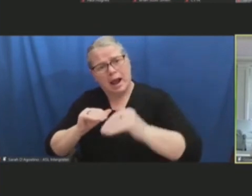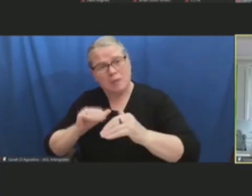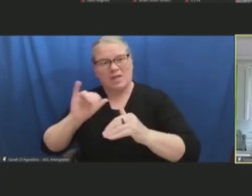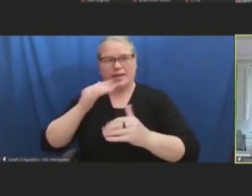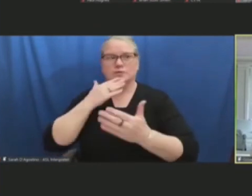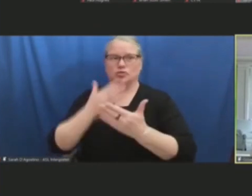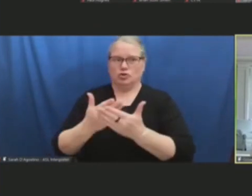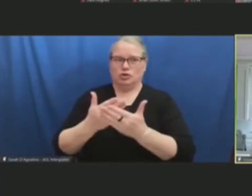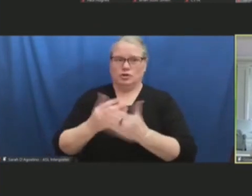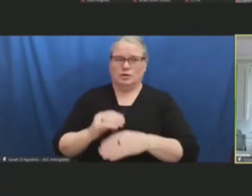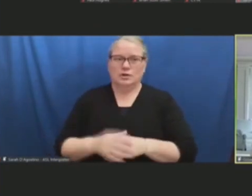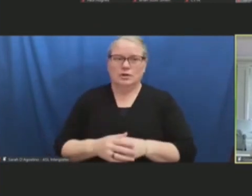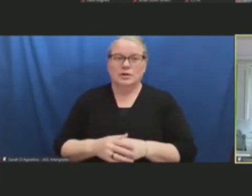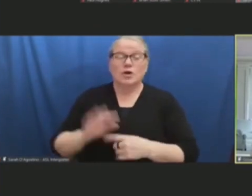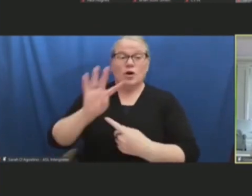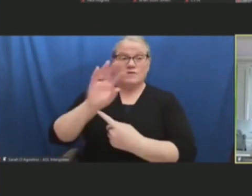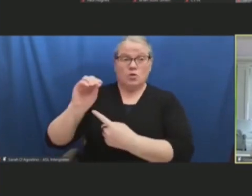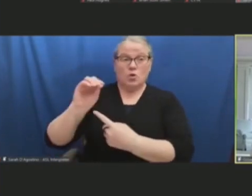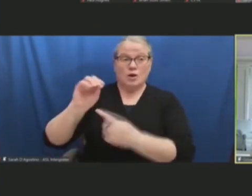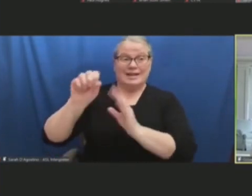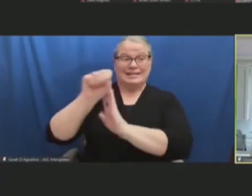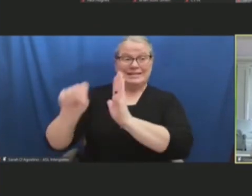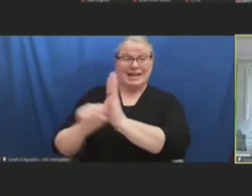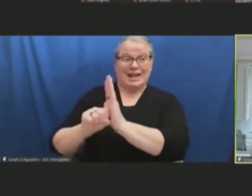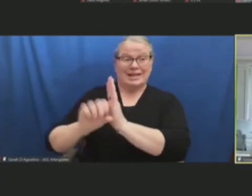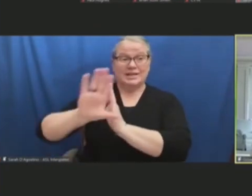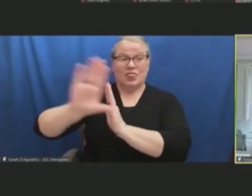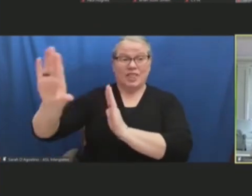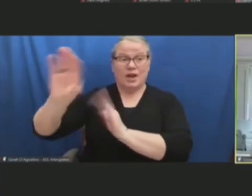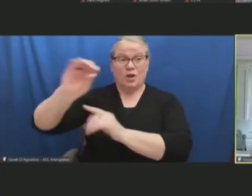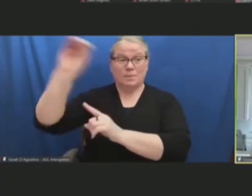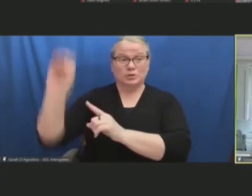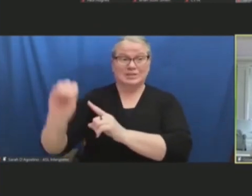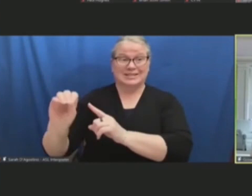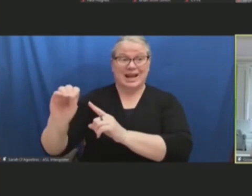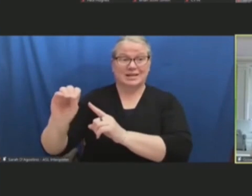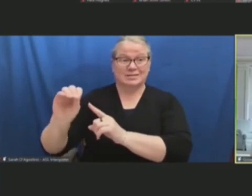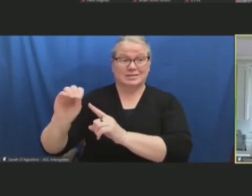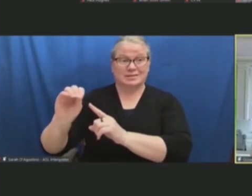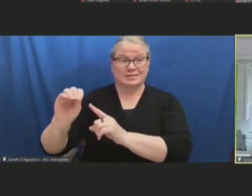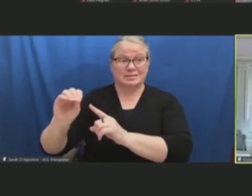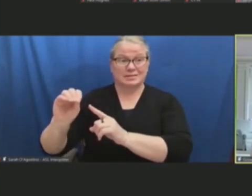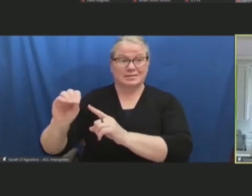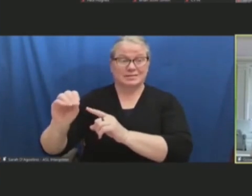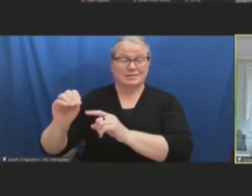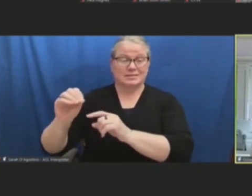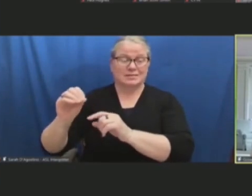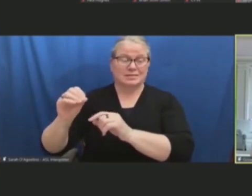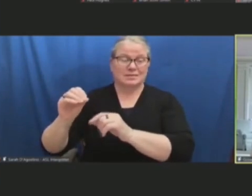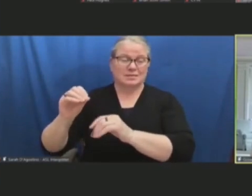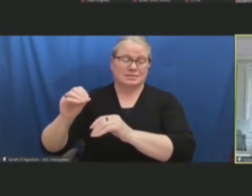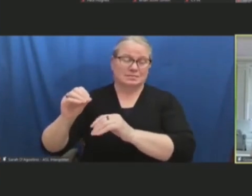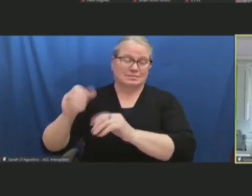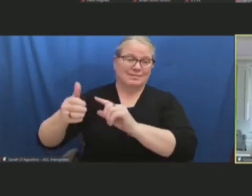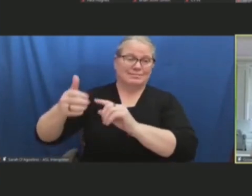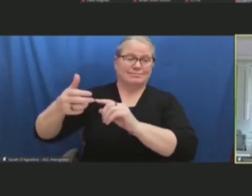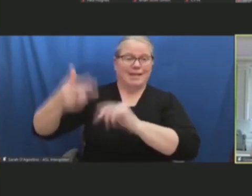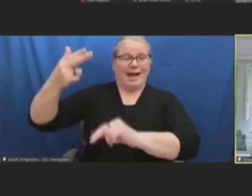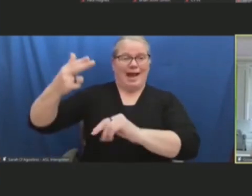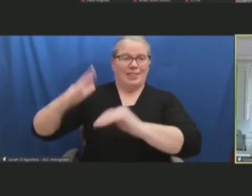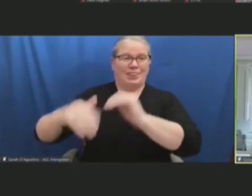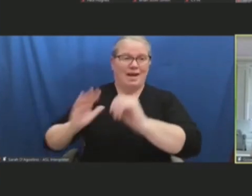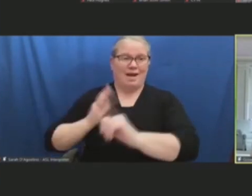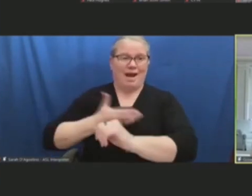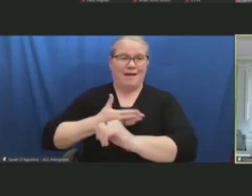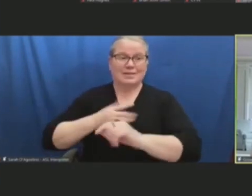higher infection rate than we do, but don't take that for granted. We still have a 16.5%. Hospitalizations are down,